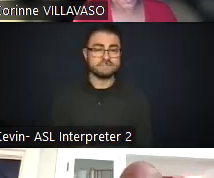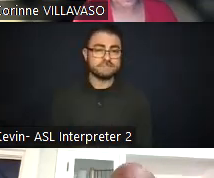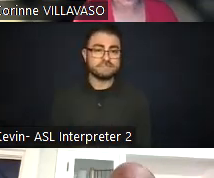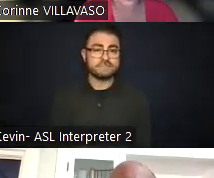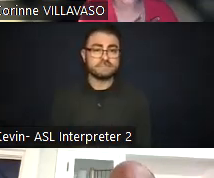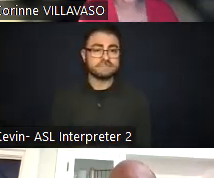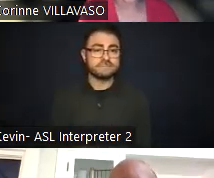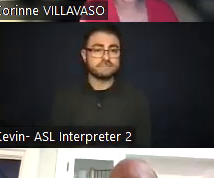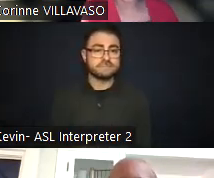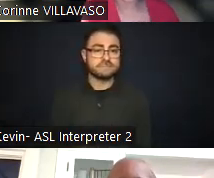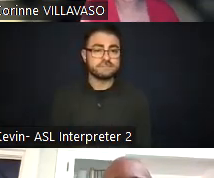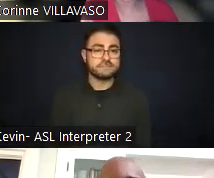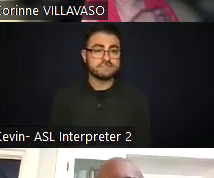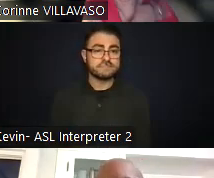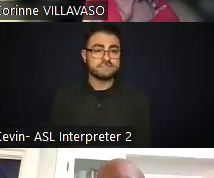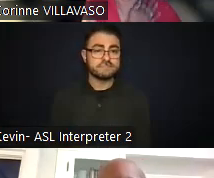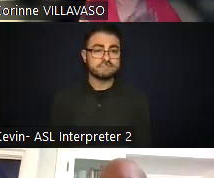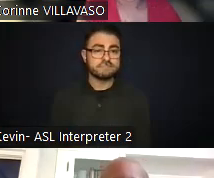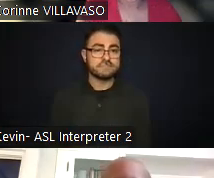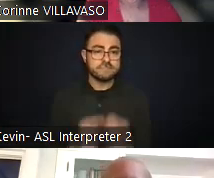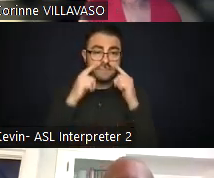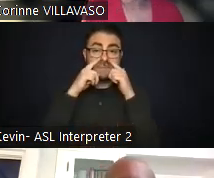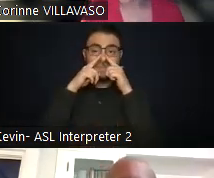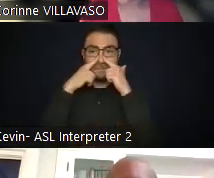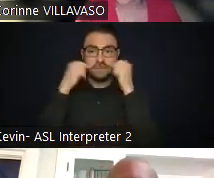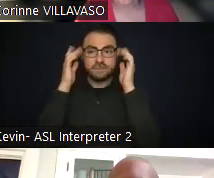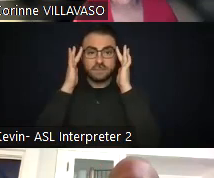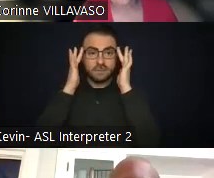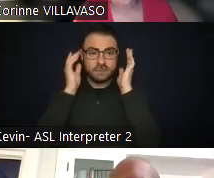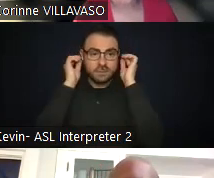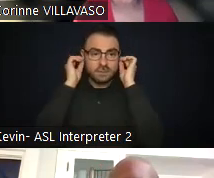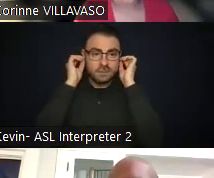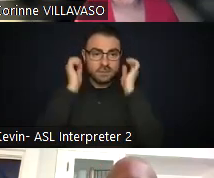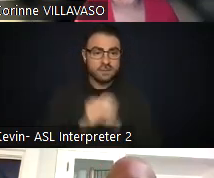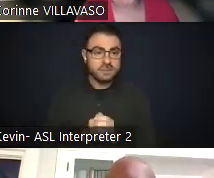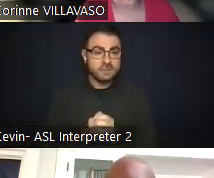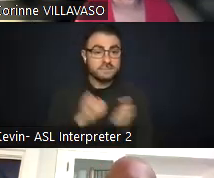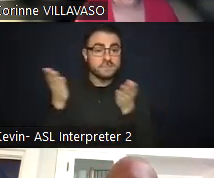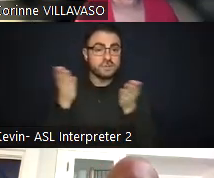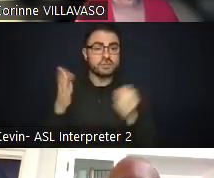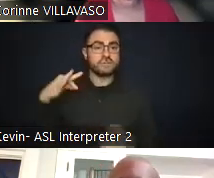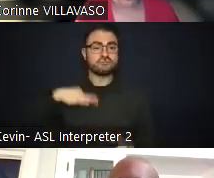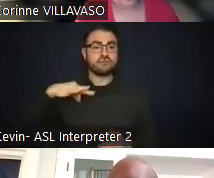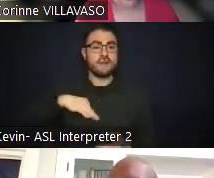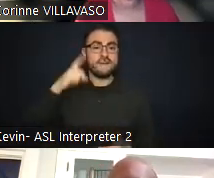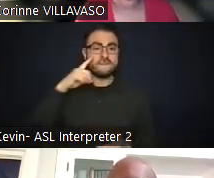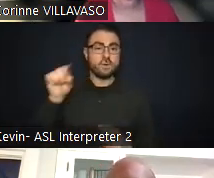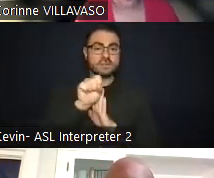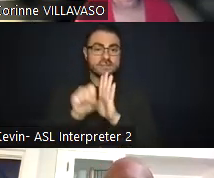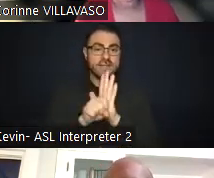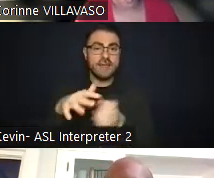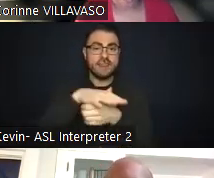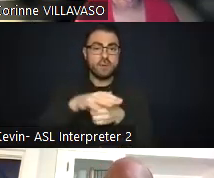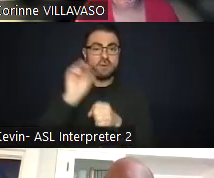So C, right above, thank you. C, service credit for state and or local government service employment shall be granted